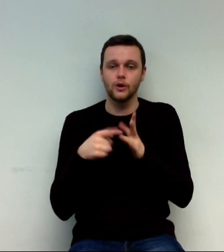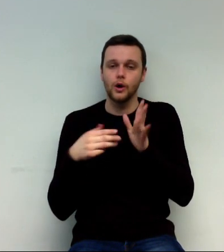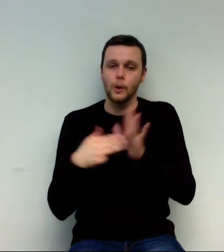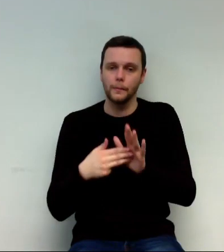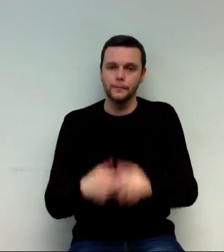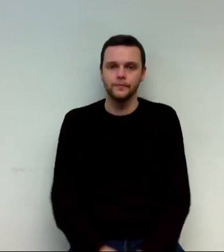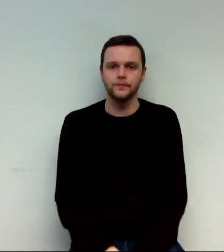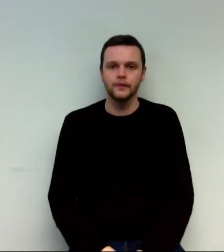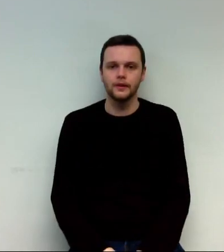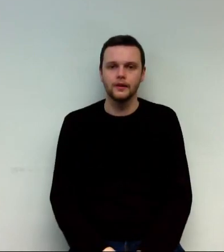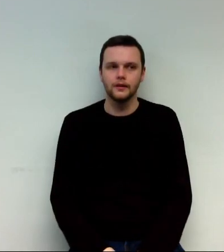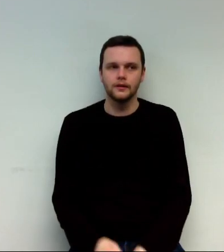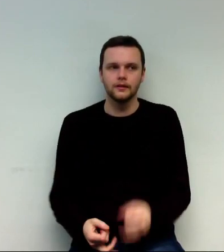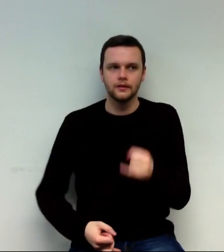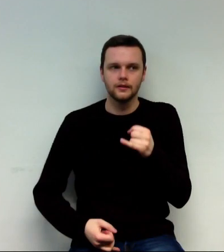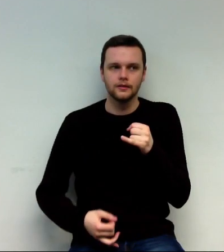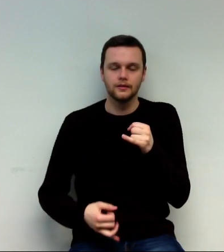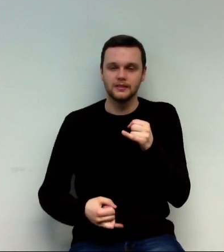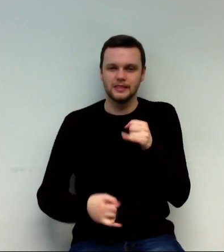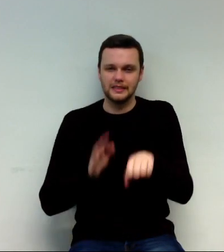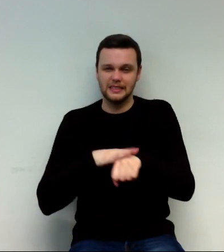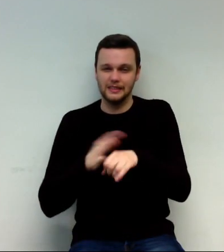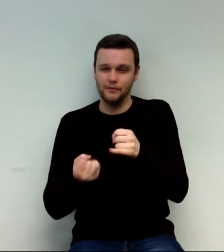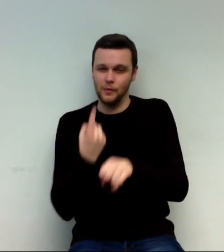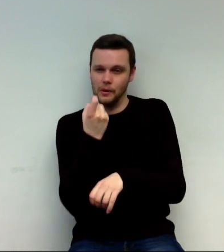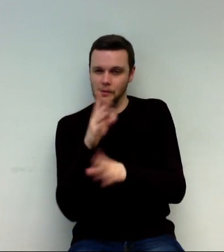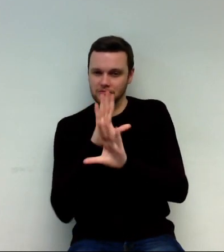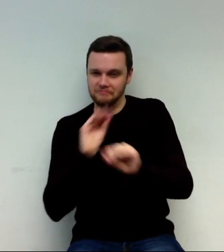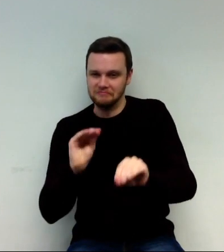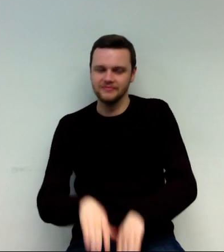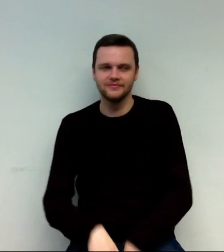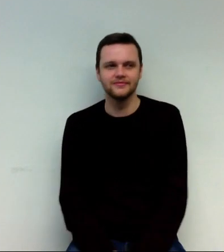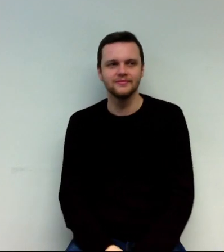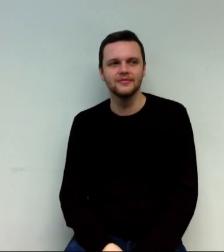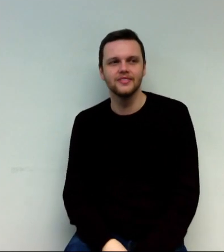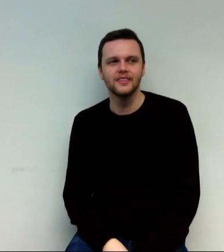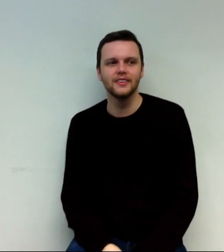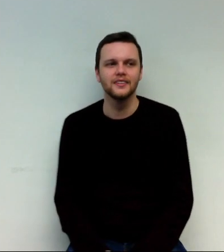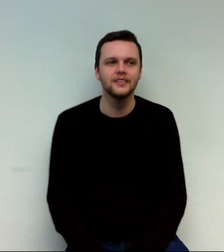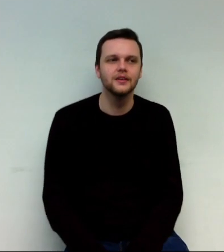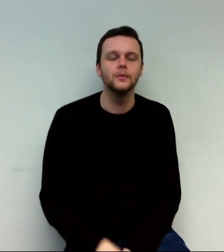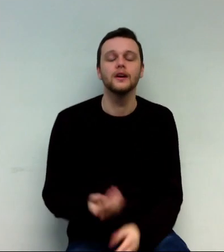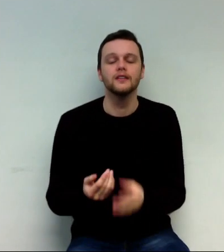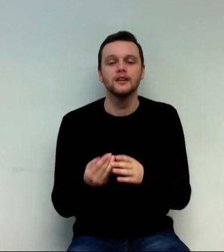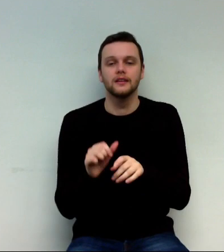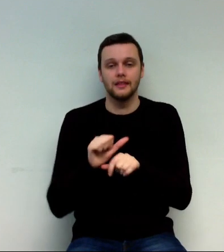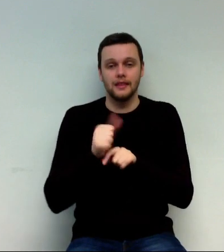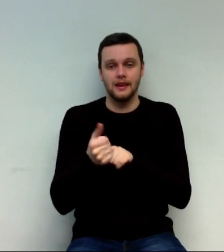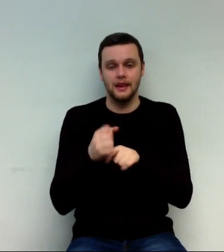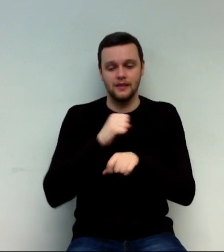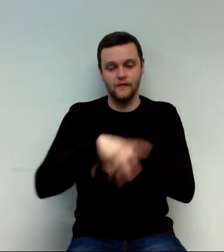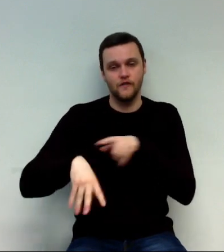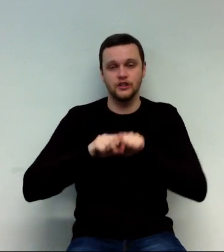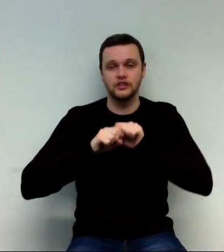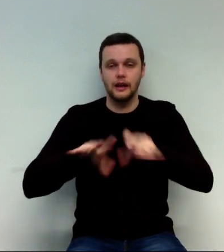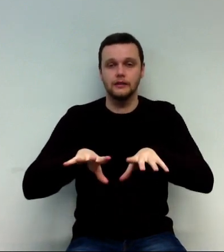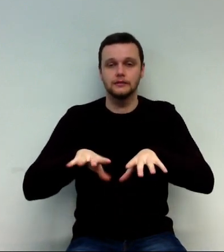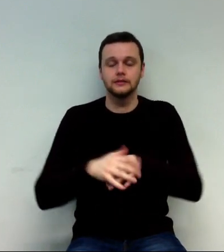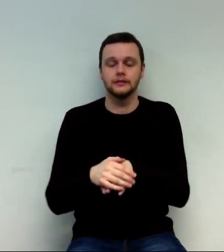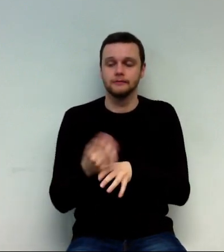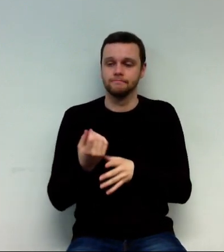and final plug. Do I have time for a final plug, Danny? Yeah, you do. We have upcoming FringeCasts. So this